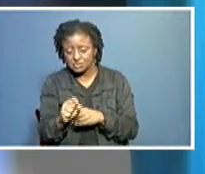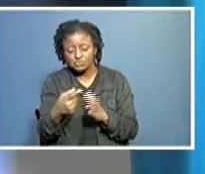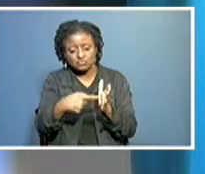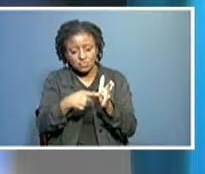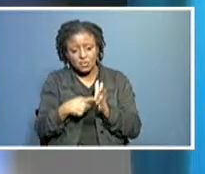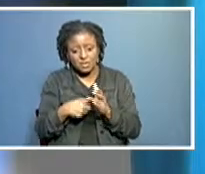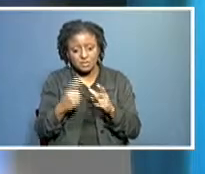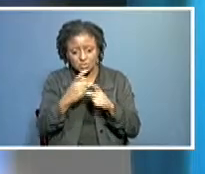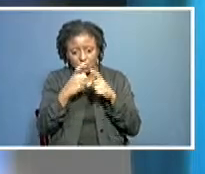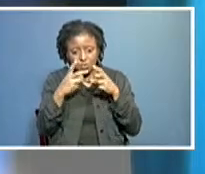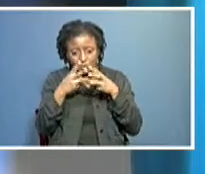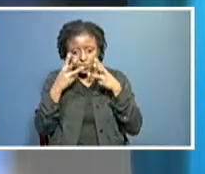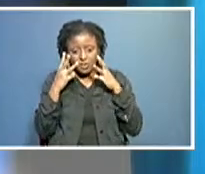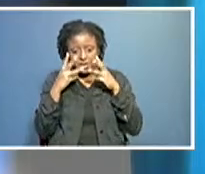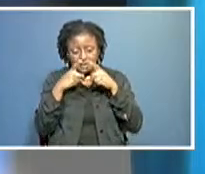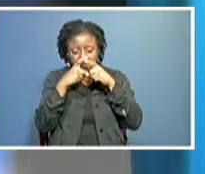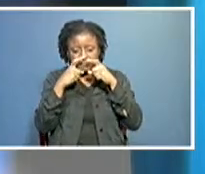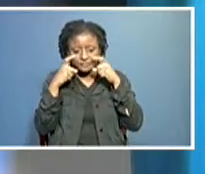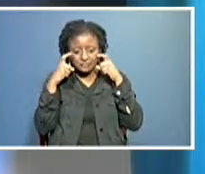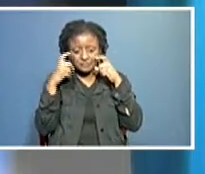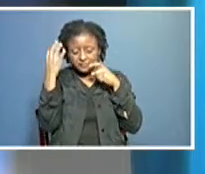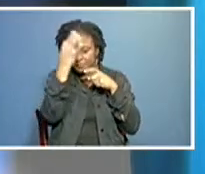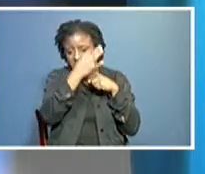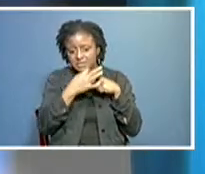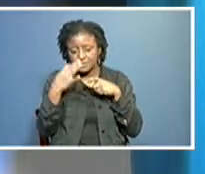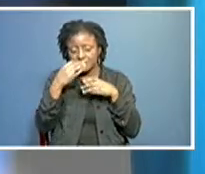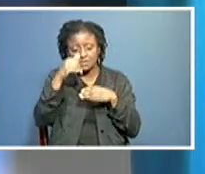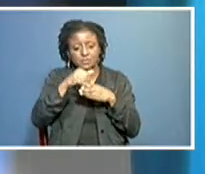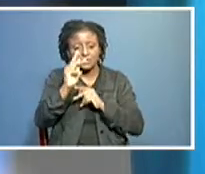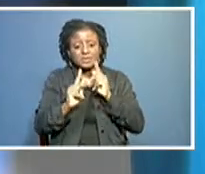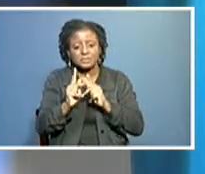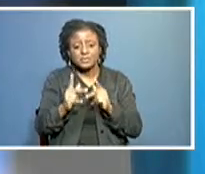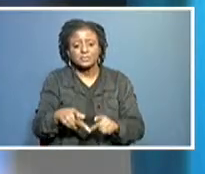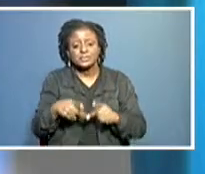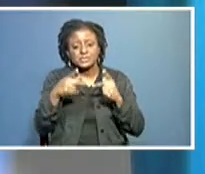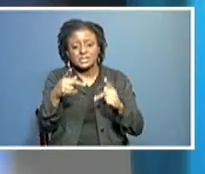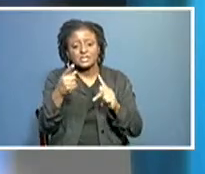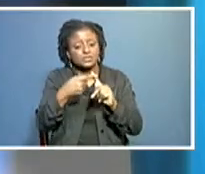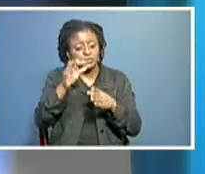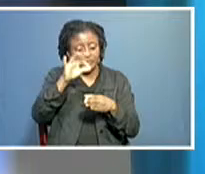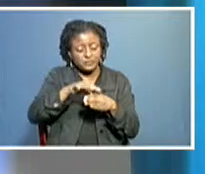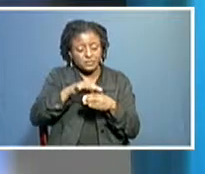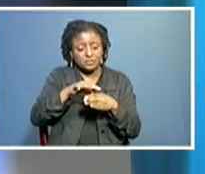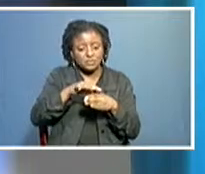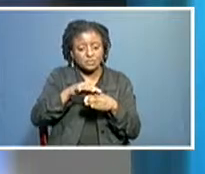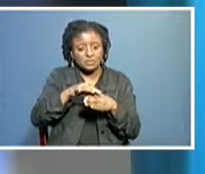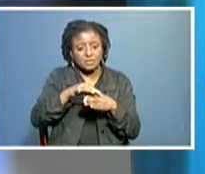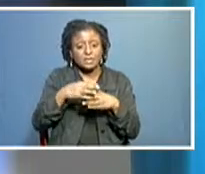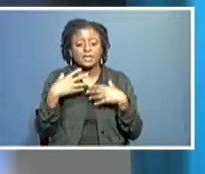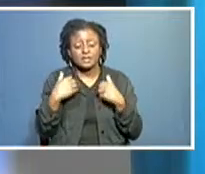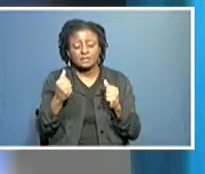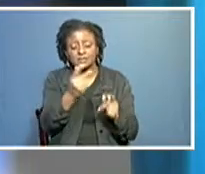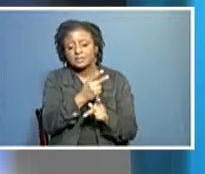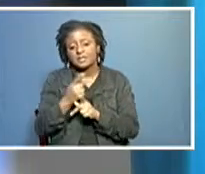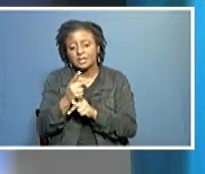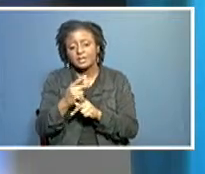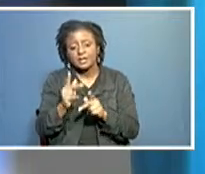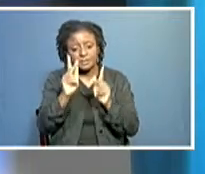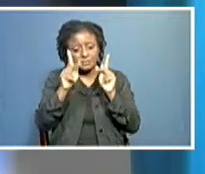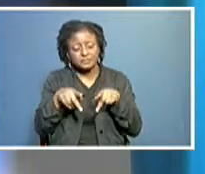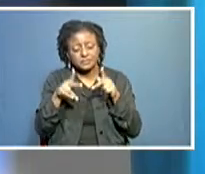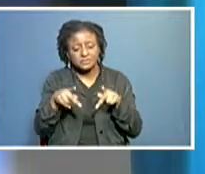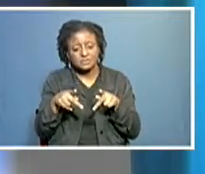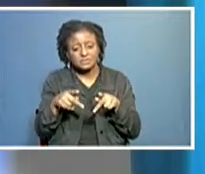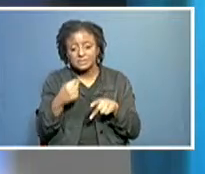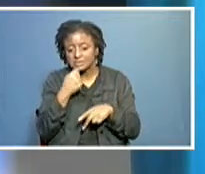masks. That includes persons presenting themselves to vote on local government election day. The healthcare professionals have stressed